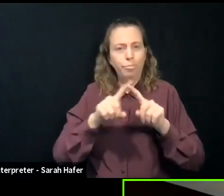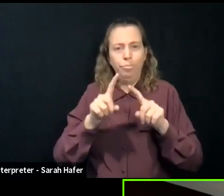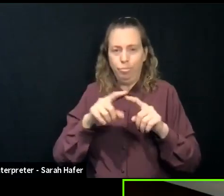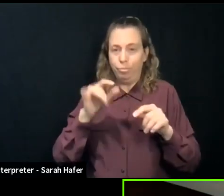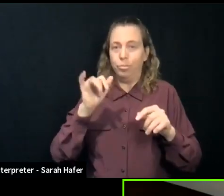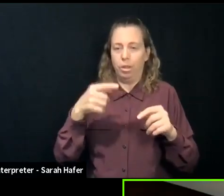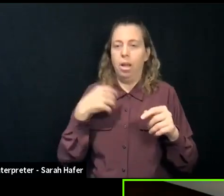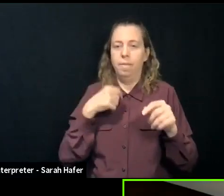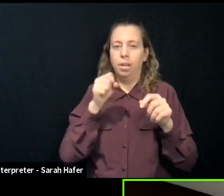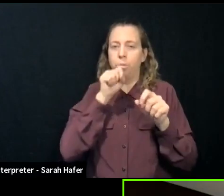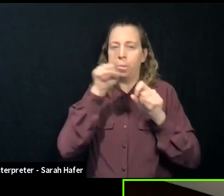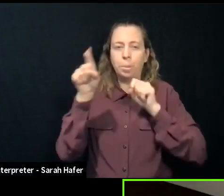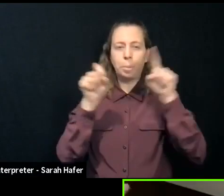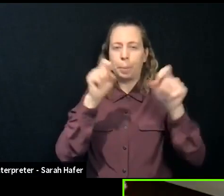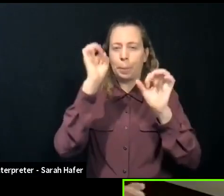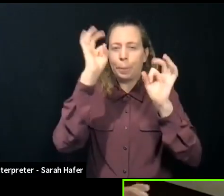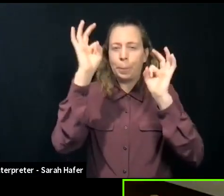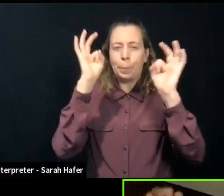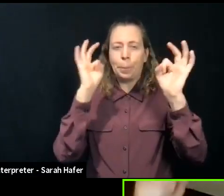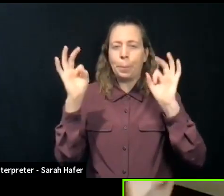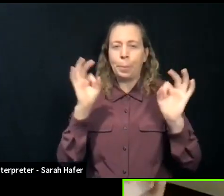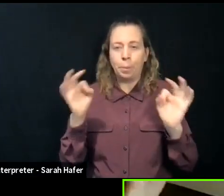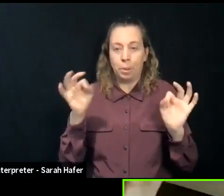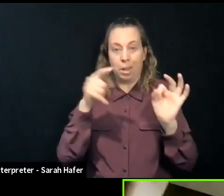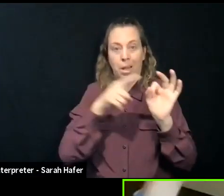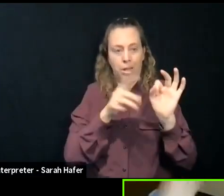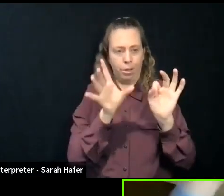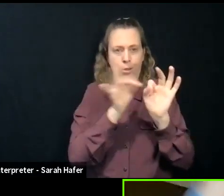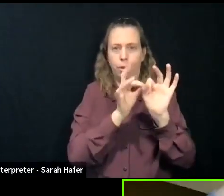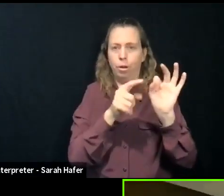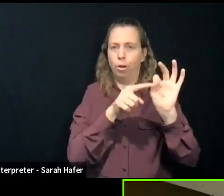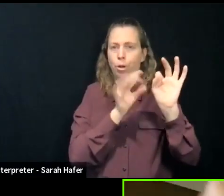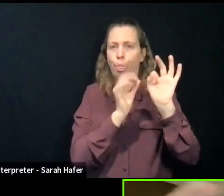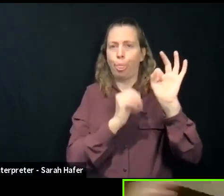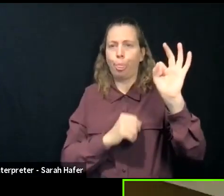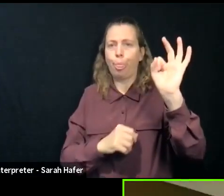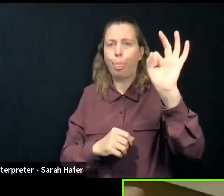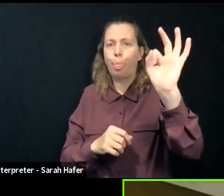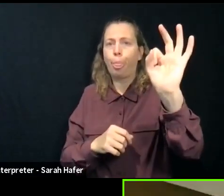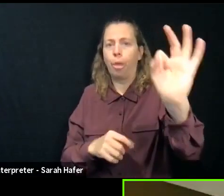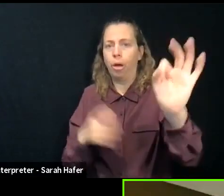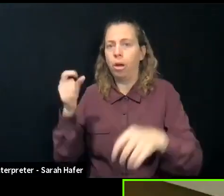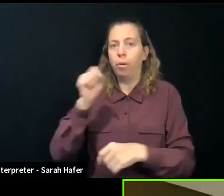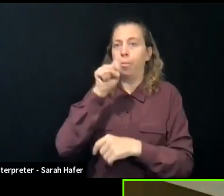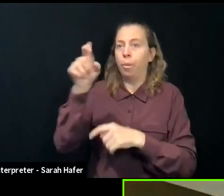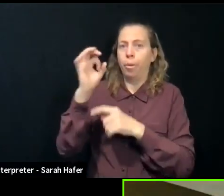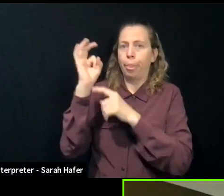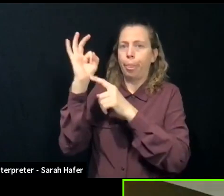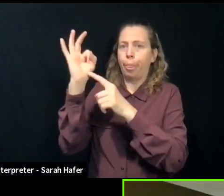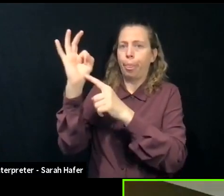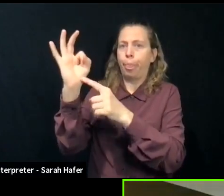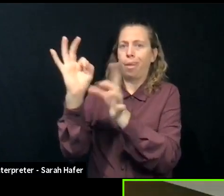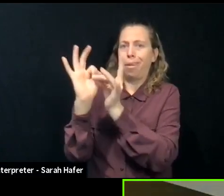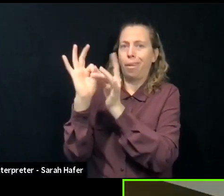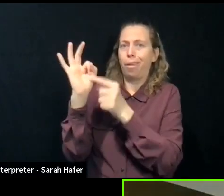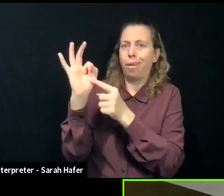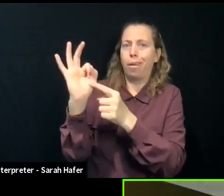contain virus. If we're indoors, those droplets can kind of float around and be inhaled by other